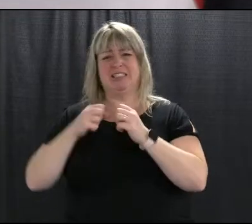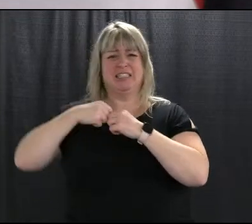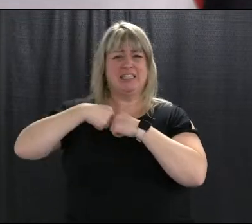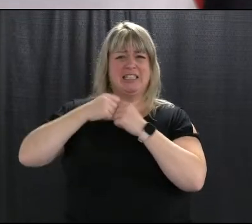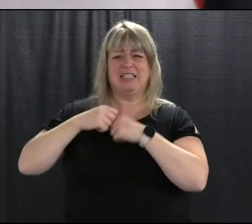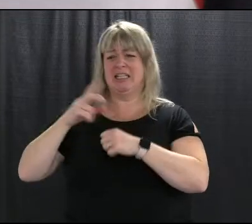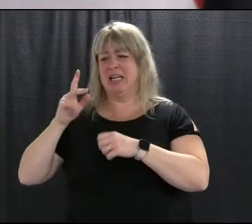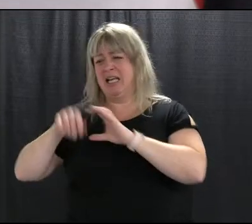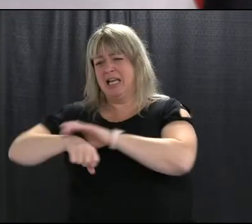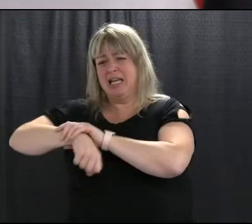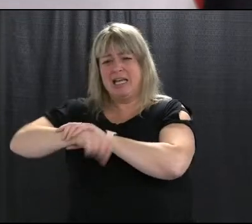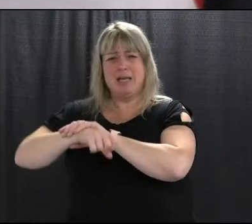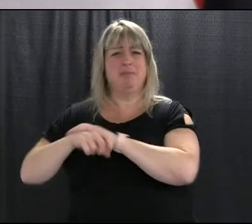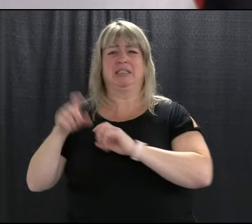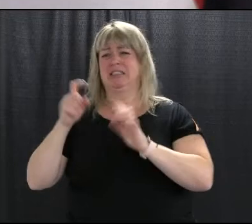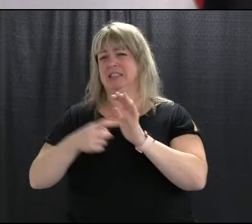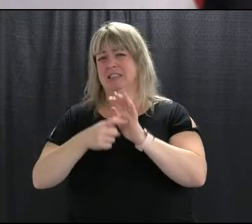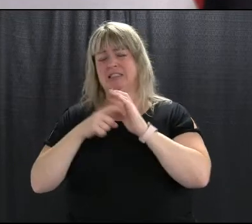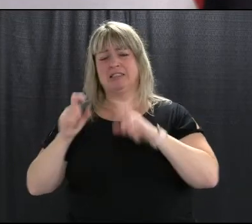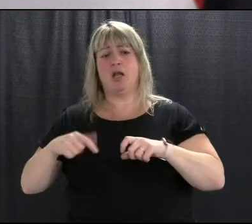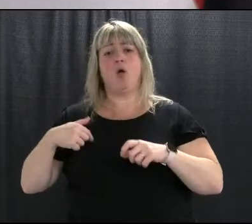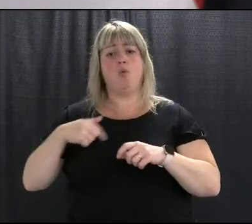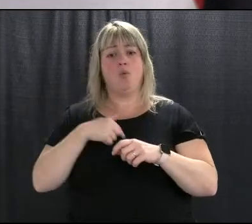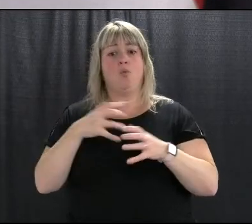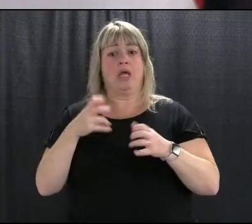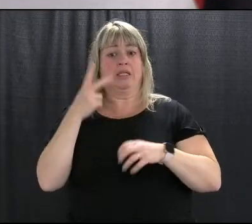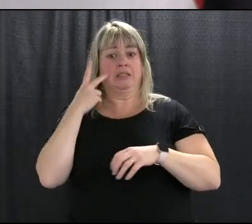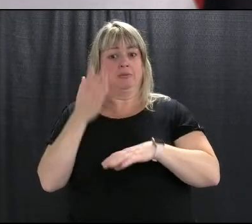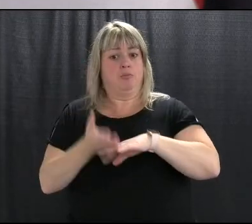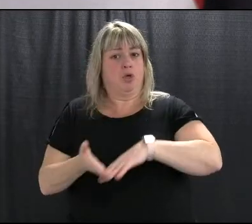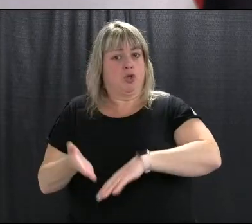there is a recommended benchmark for achievement of